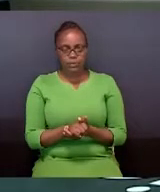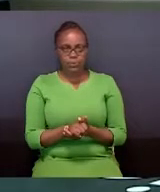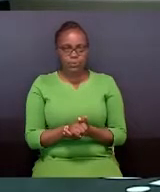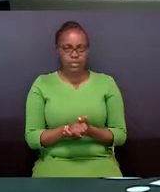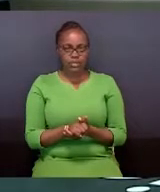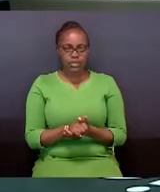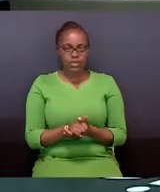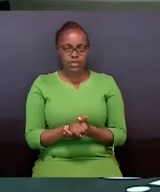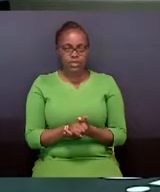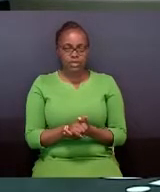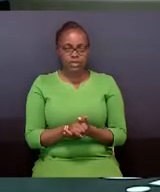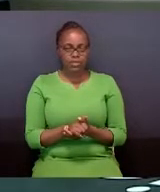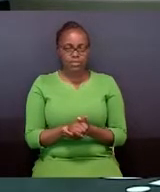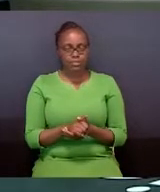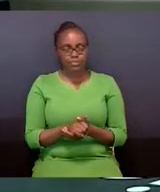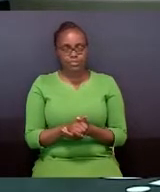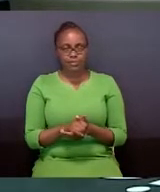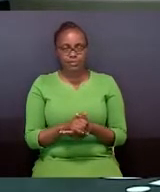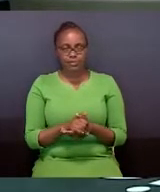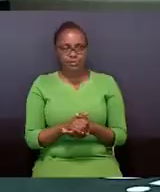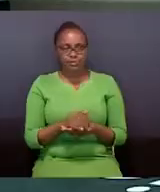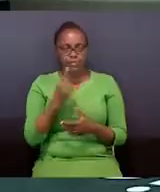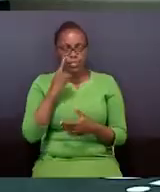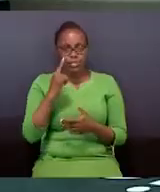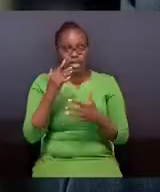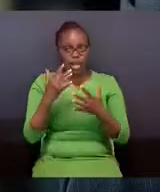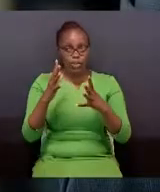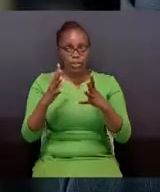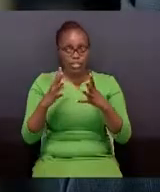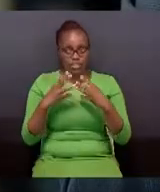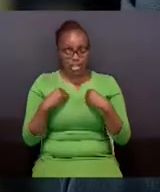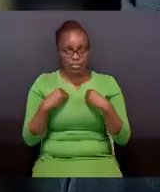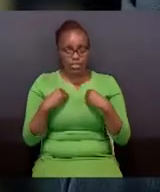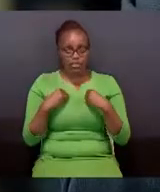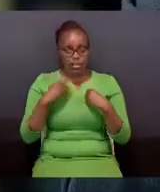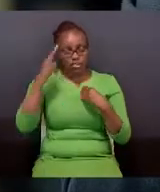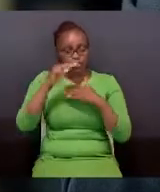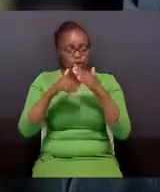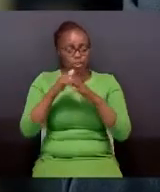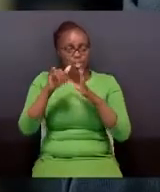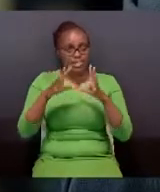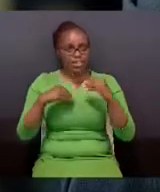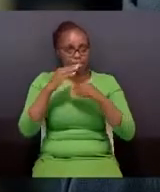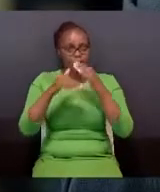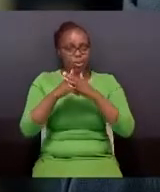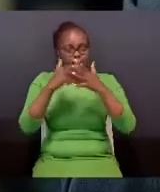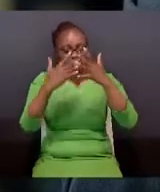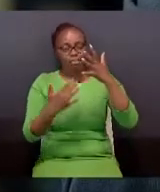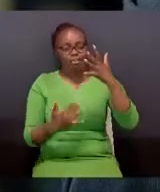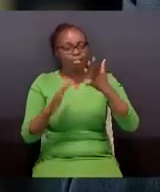few things one could accept to take credit for, but many more